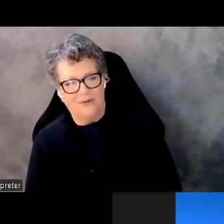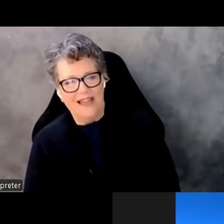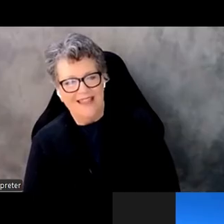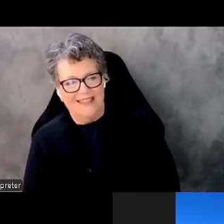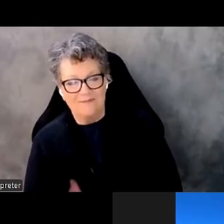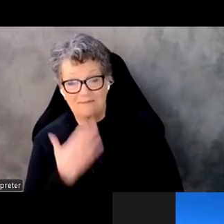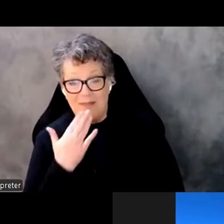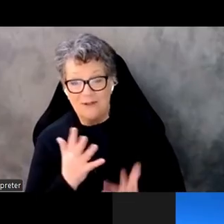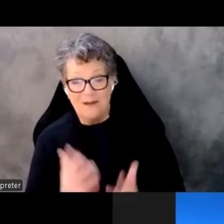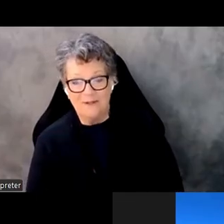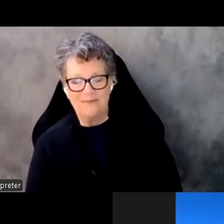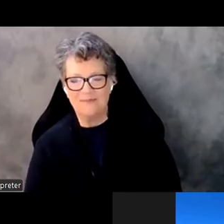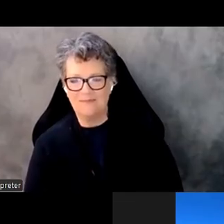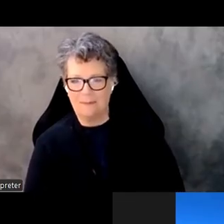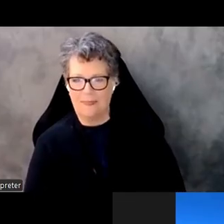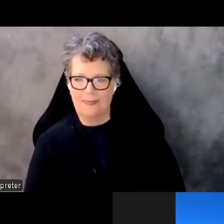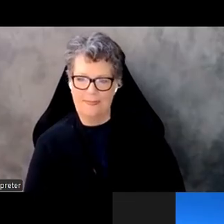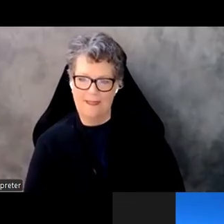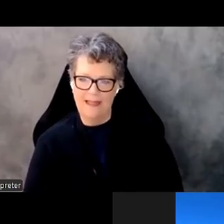thank you so much.